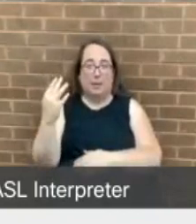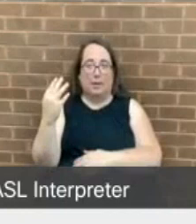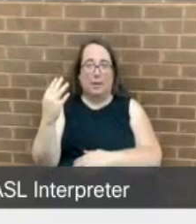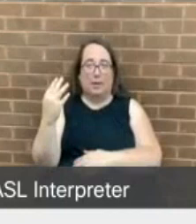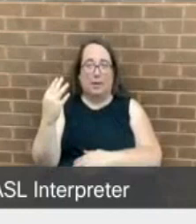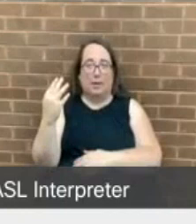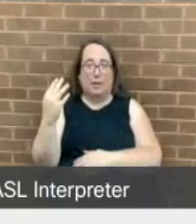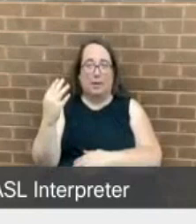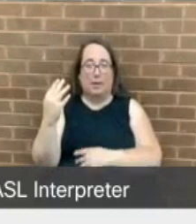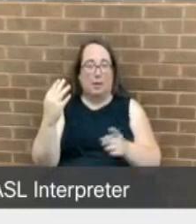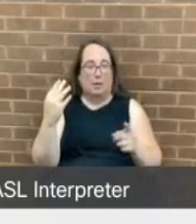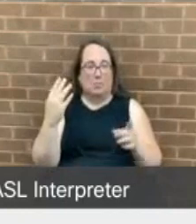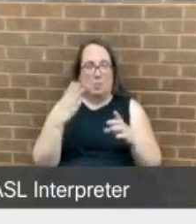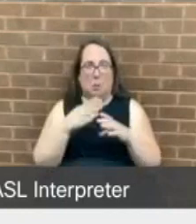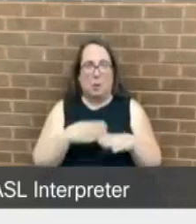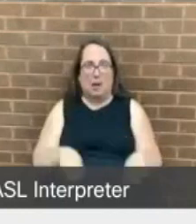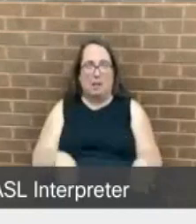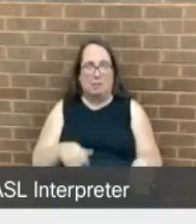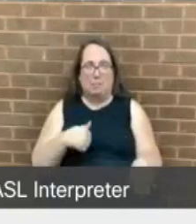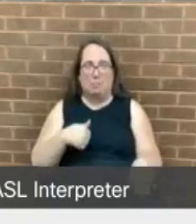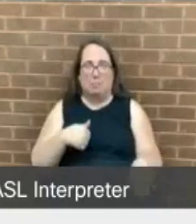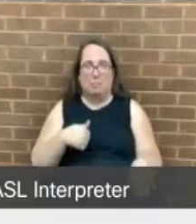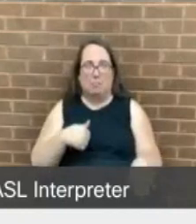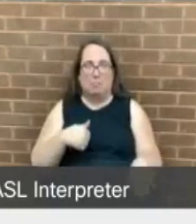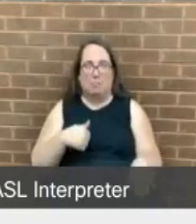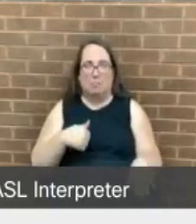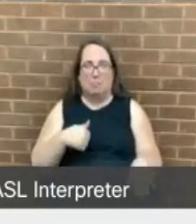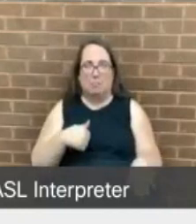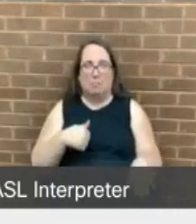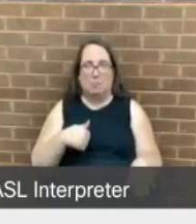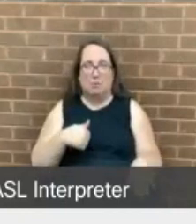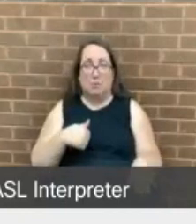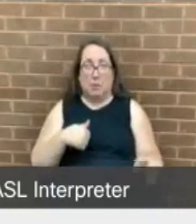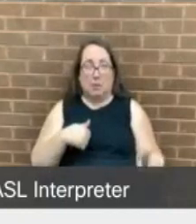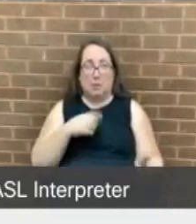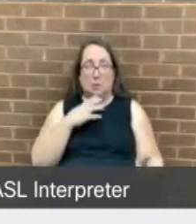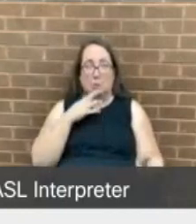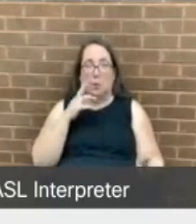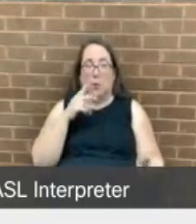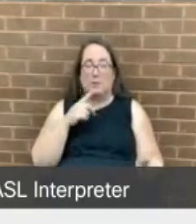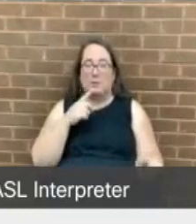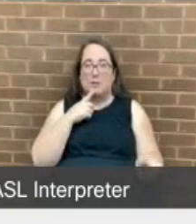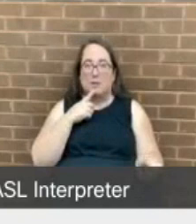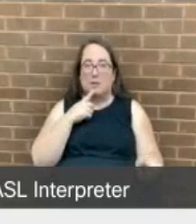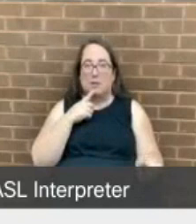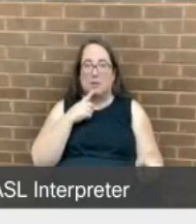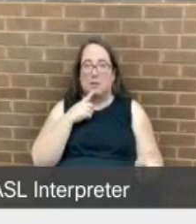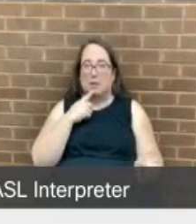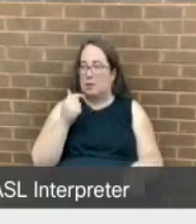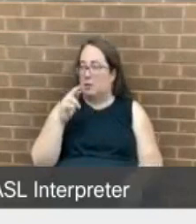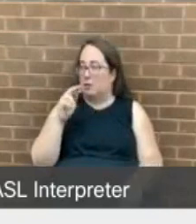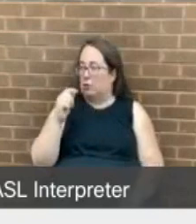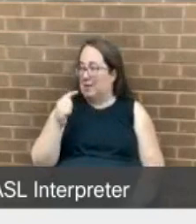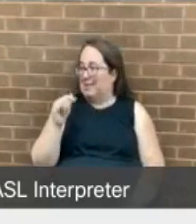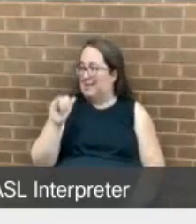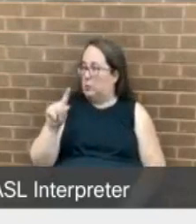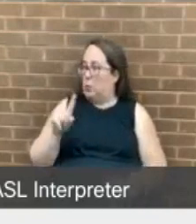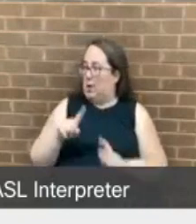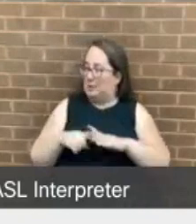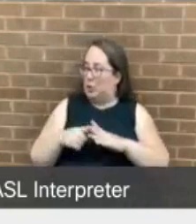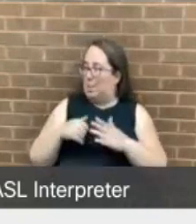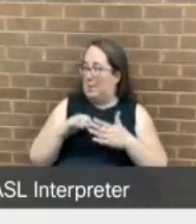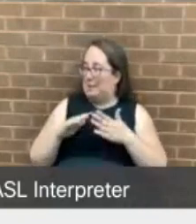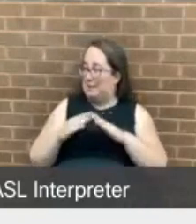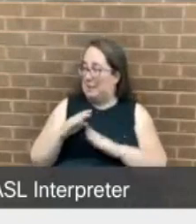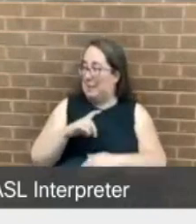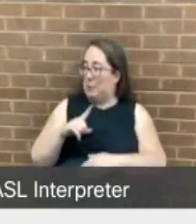phone, it was like super silence. And I finally, she spoke up and she said, Greg, that's where I started my